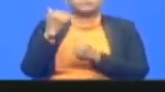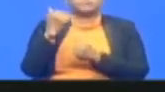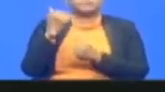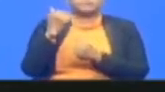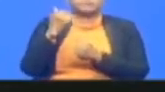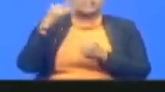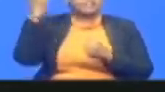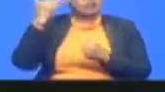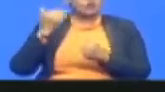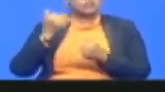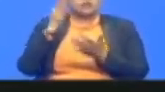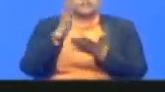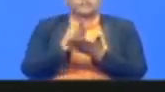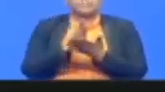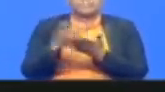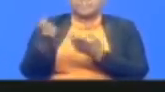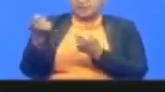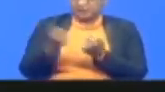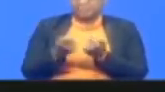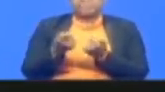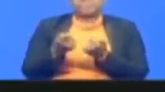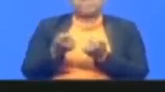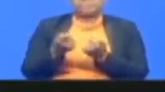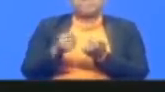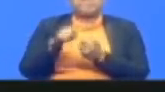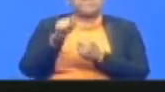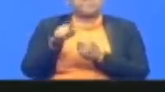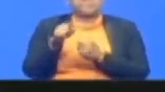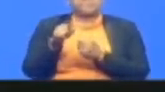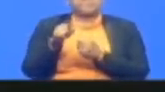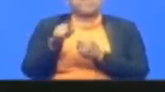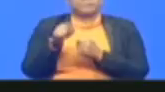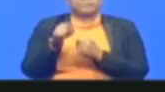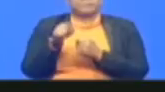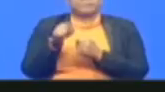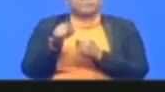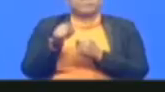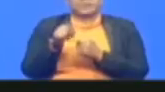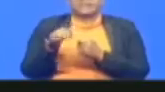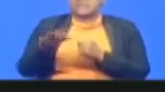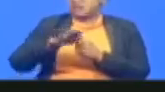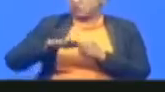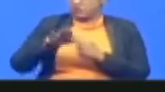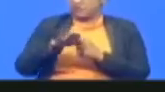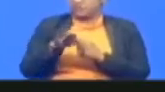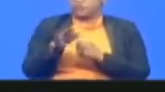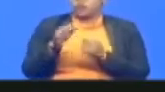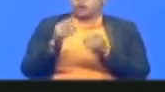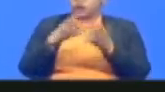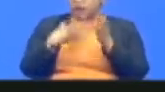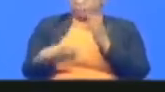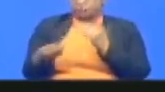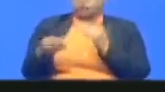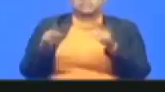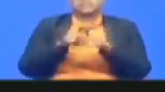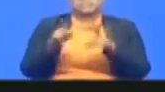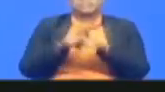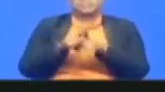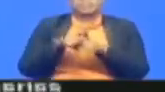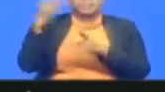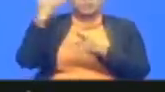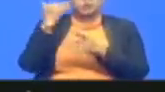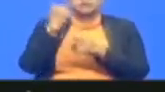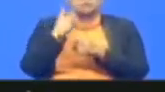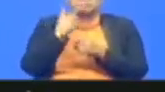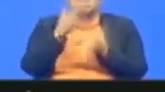in fact, rape is a ground for abortion. The court has also affirmed the